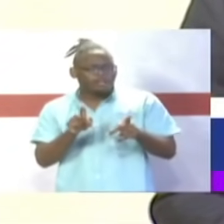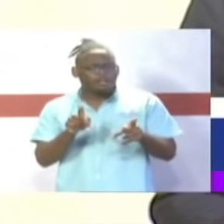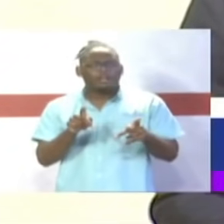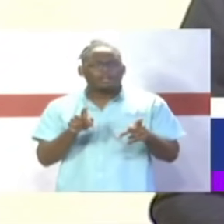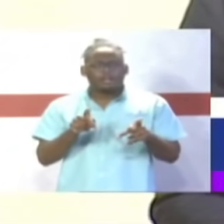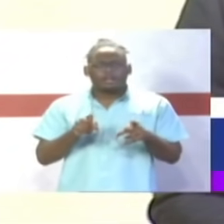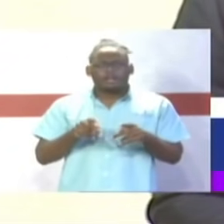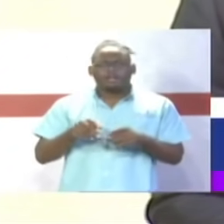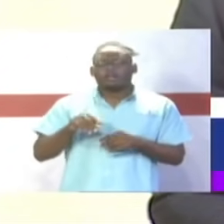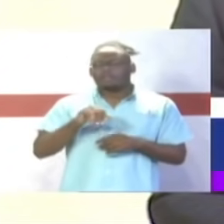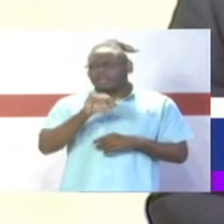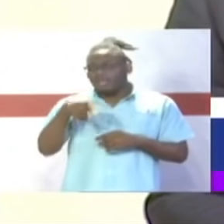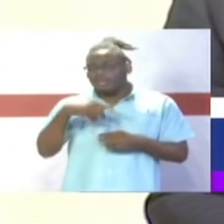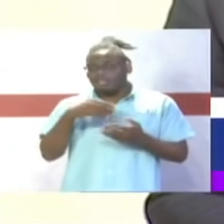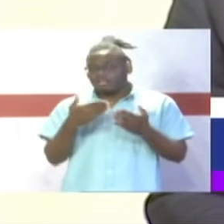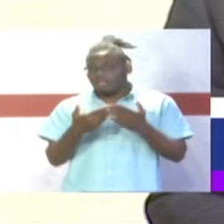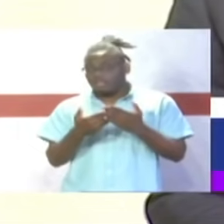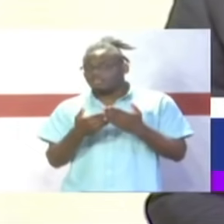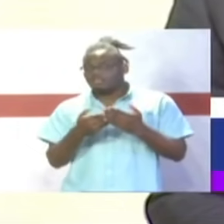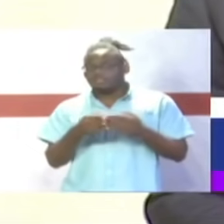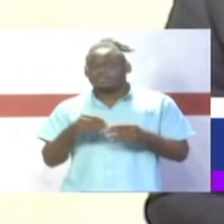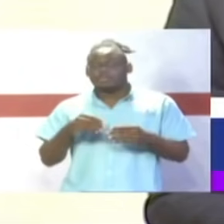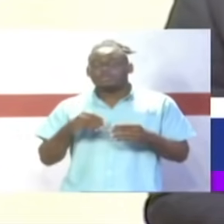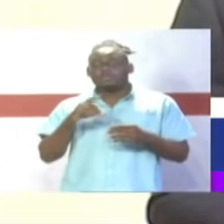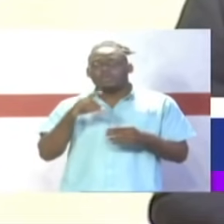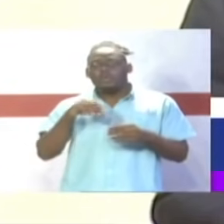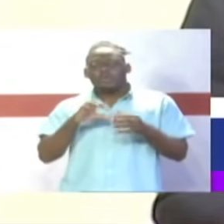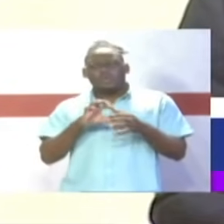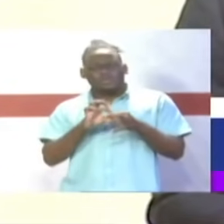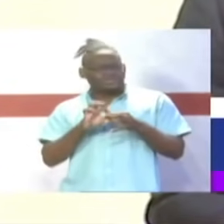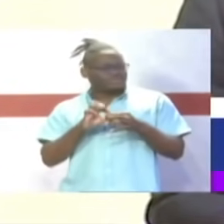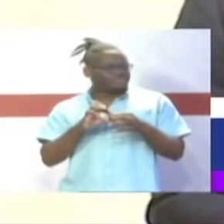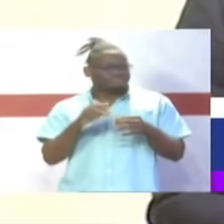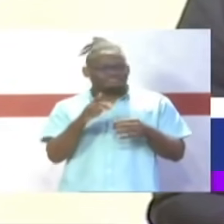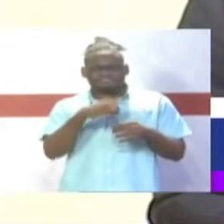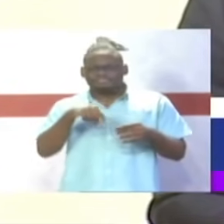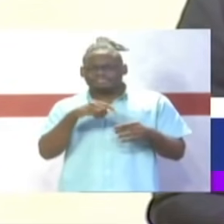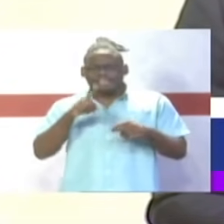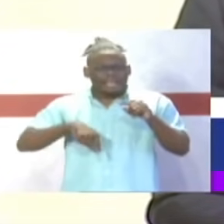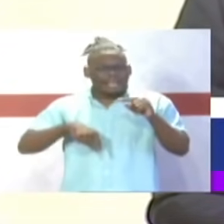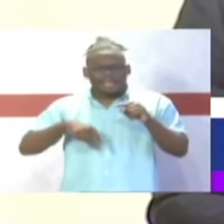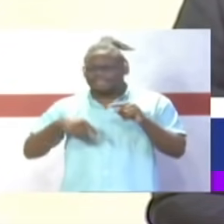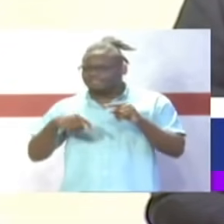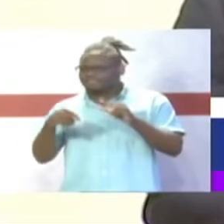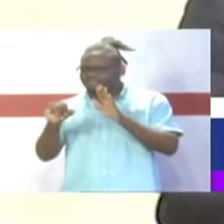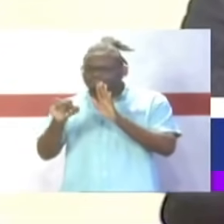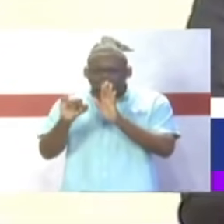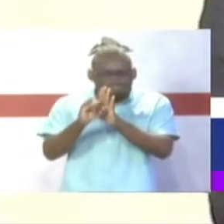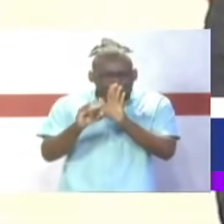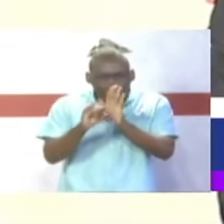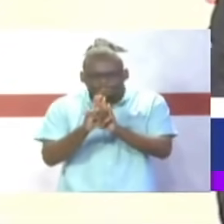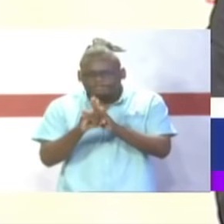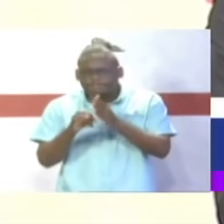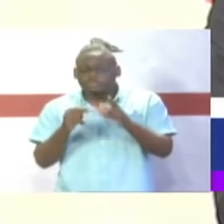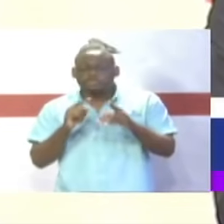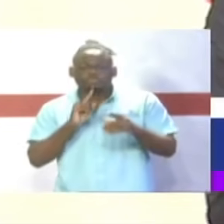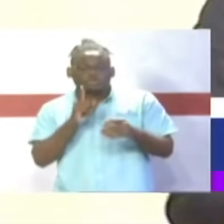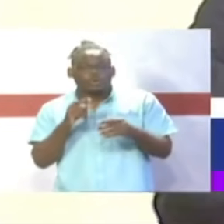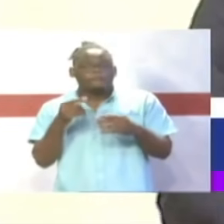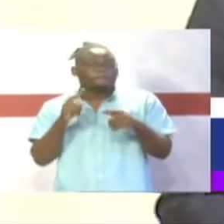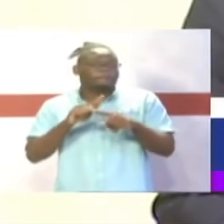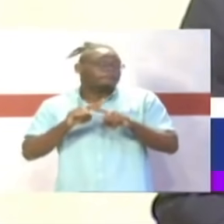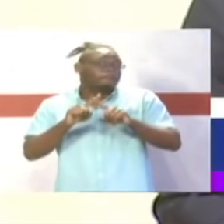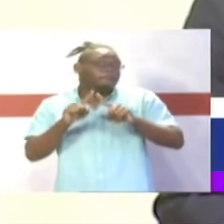treatment, their viral loads will go down to undetectable levels. But remember, the protocol advises persons with CD4s less than